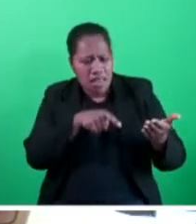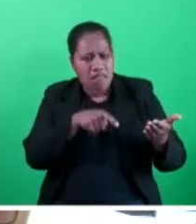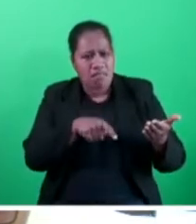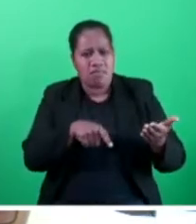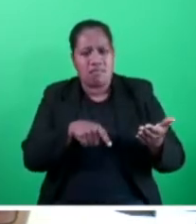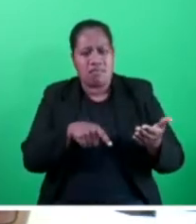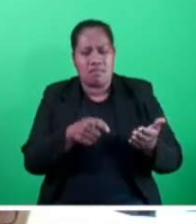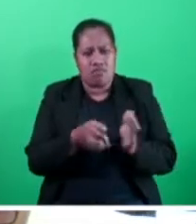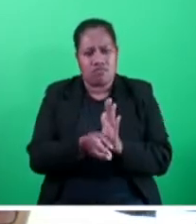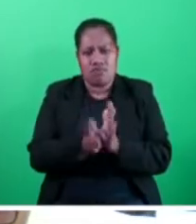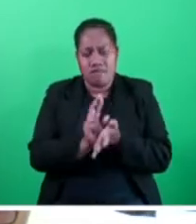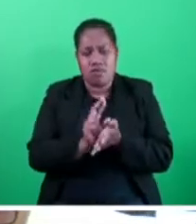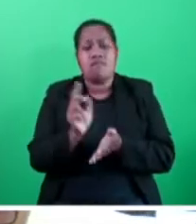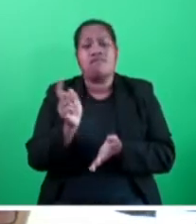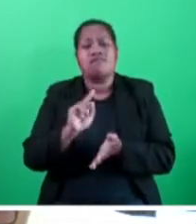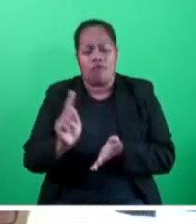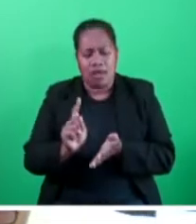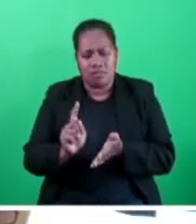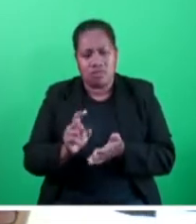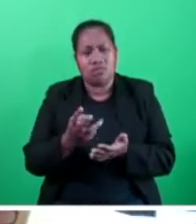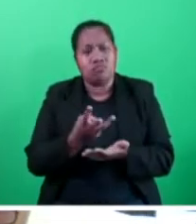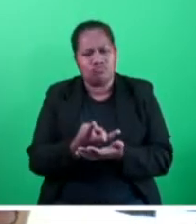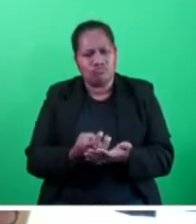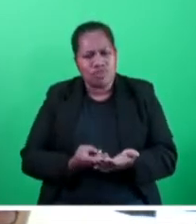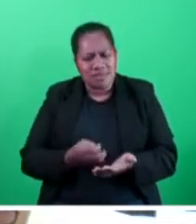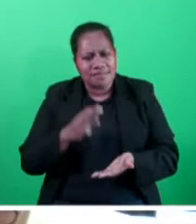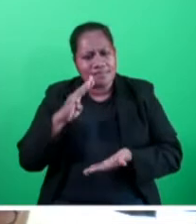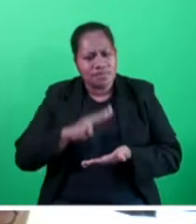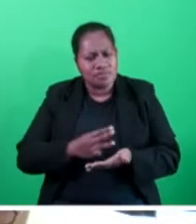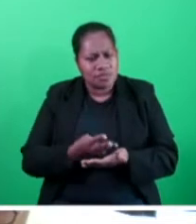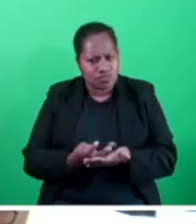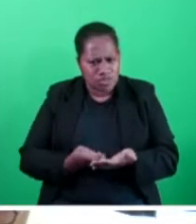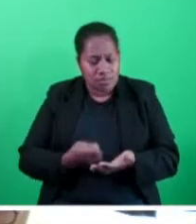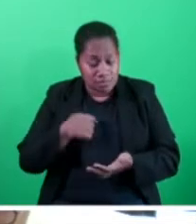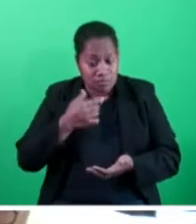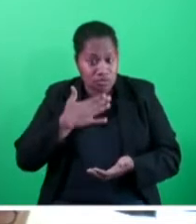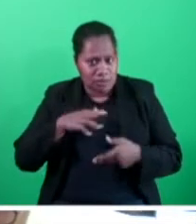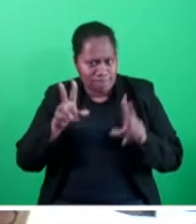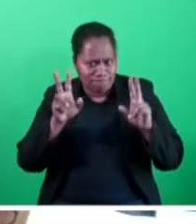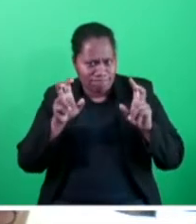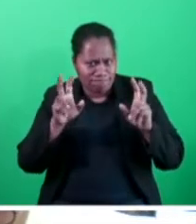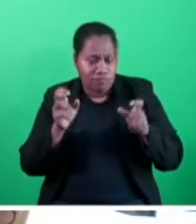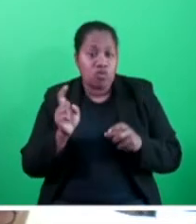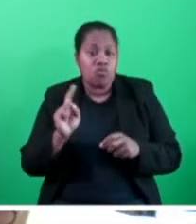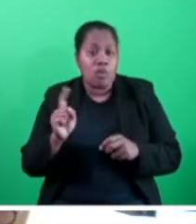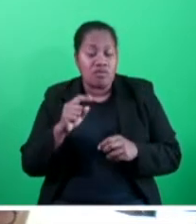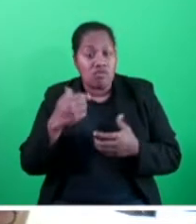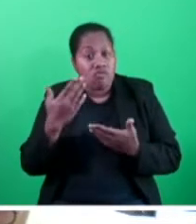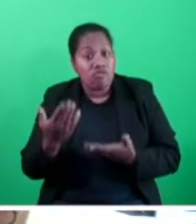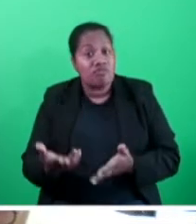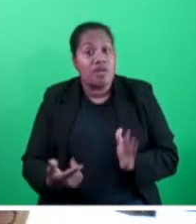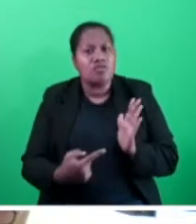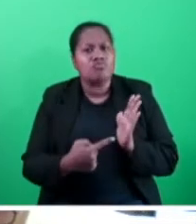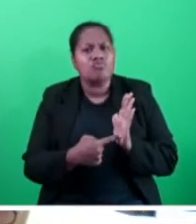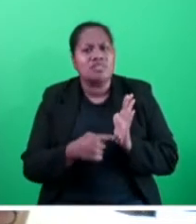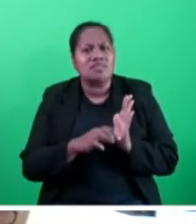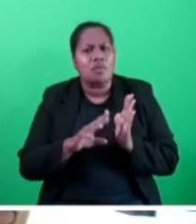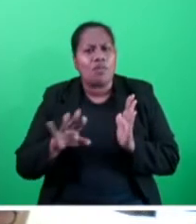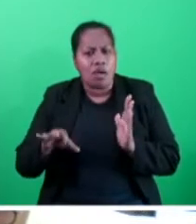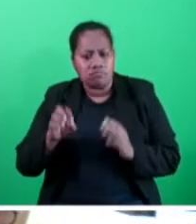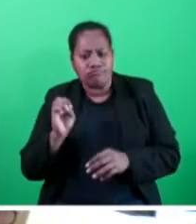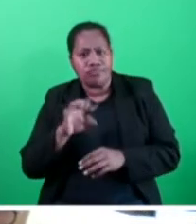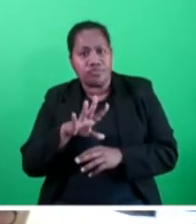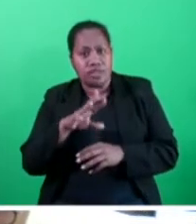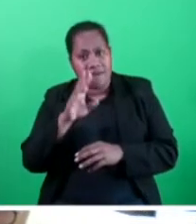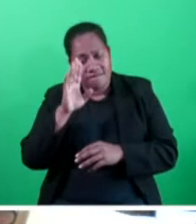wage. And I want to quote what Honourable Tui Sawau posted on his Facebook. Where the